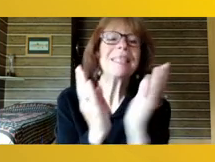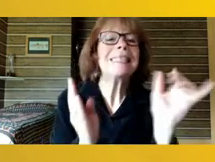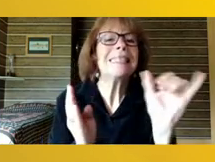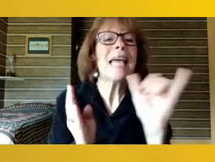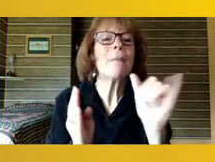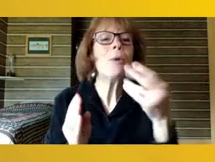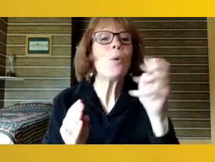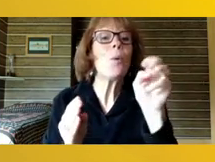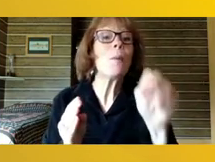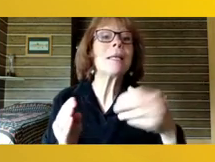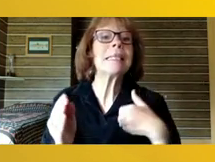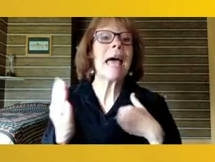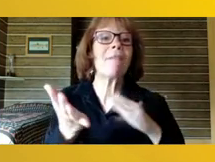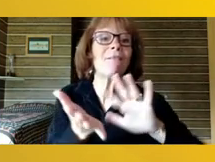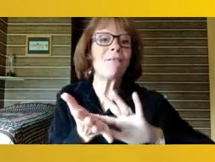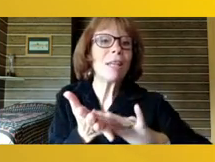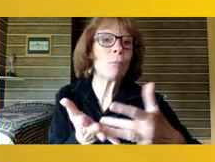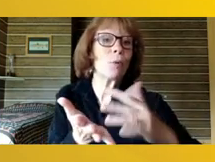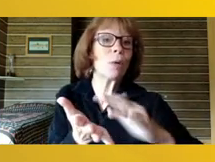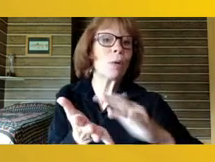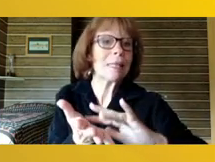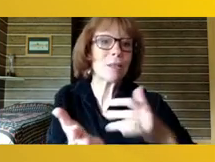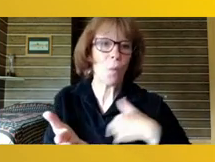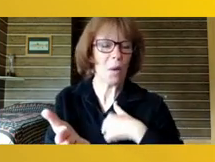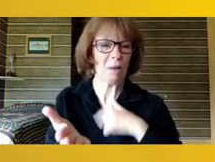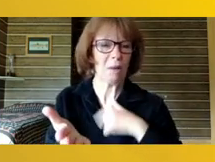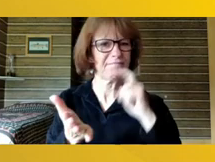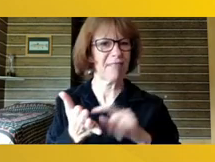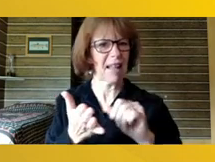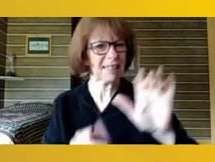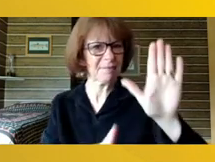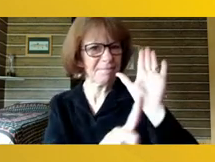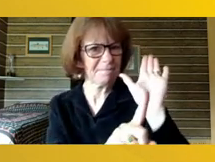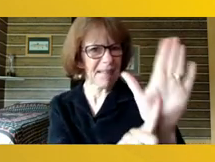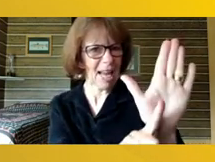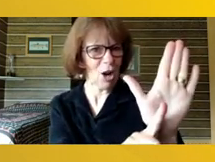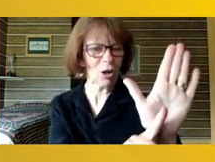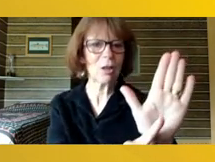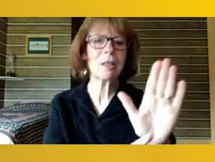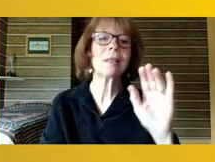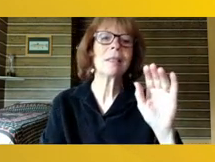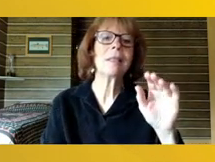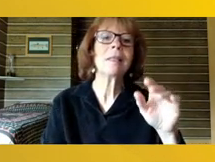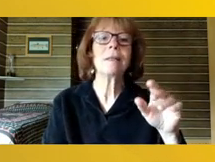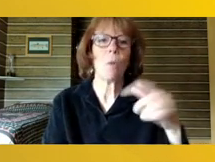to uniquely identify individuals. This humpback whale tail